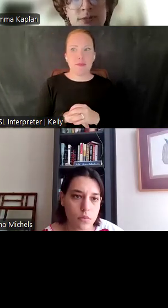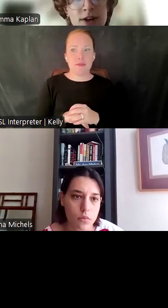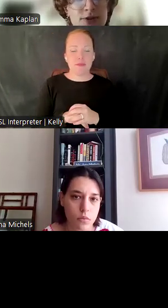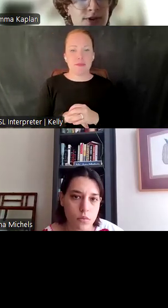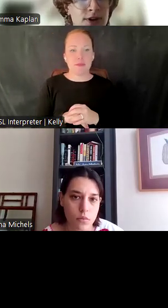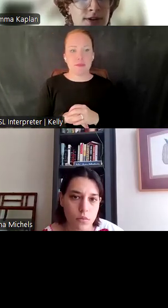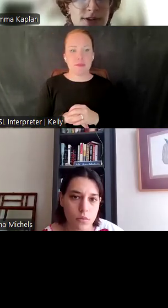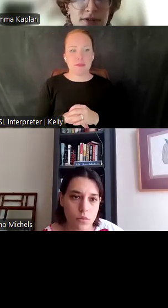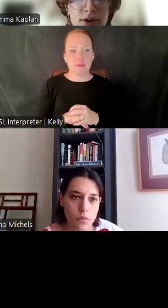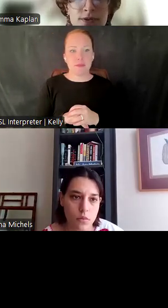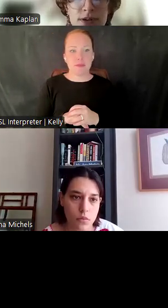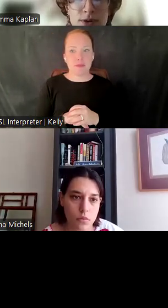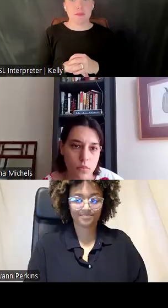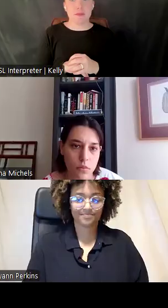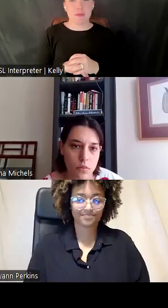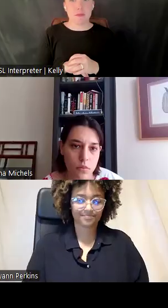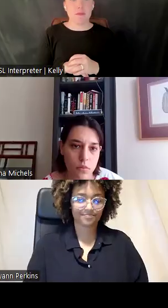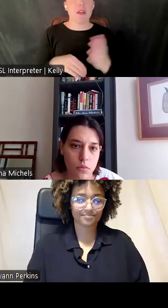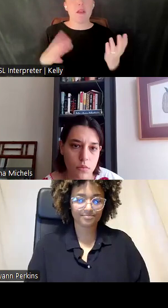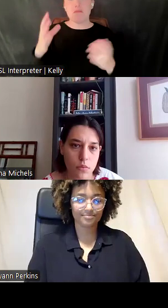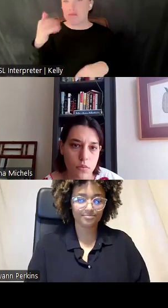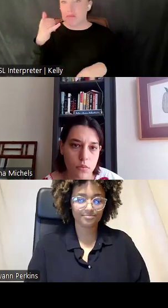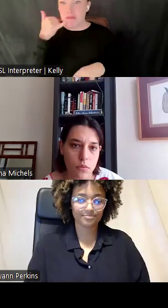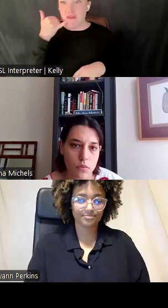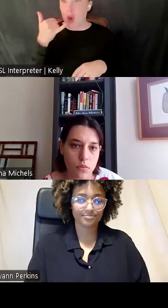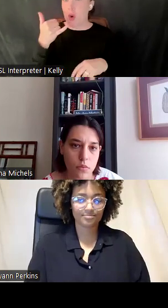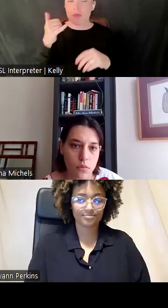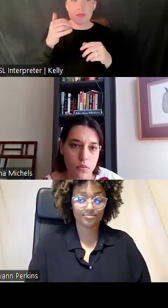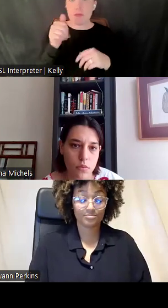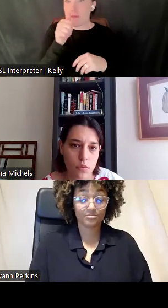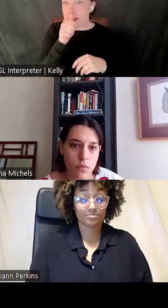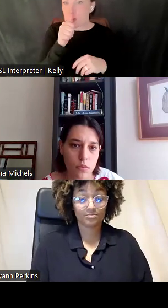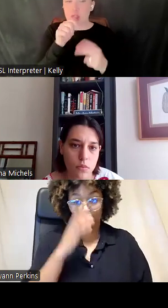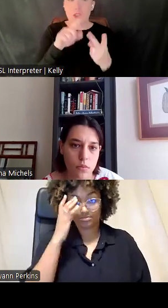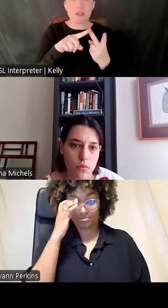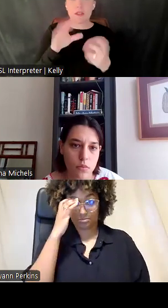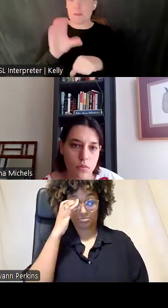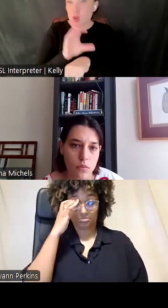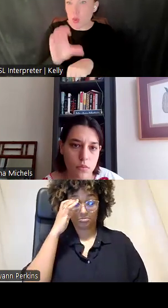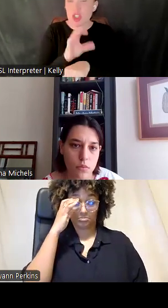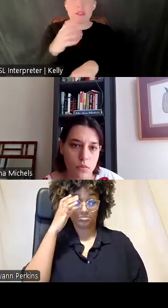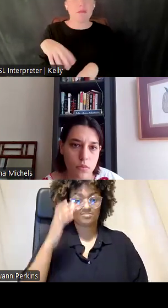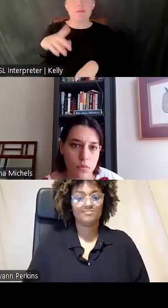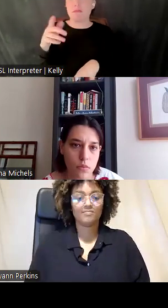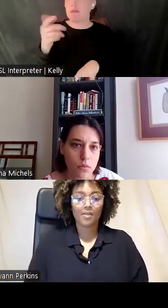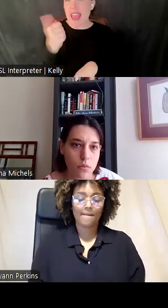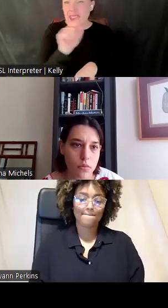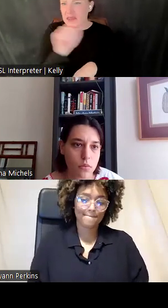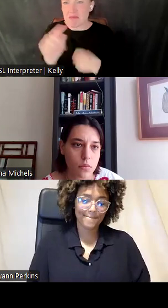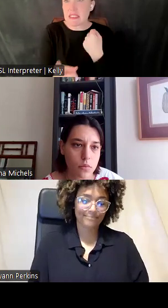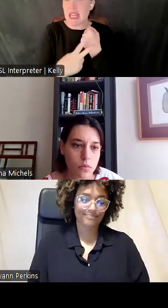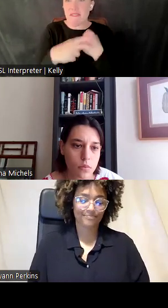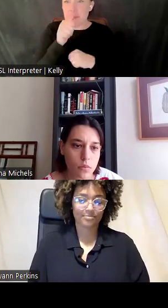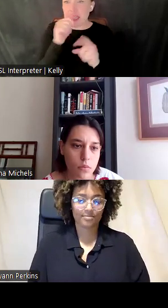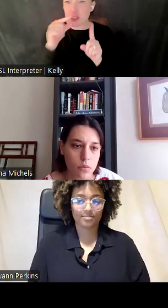Yeah, changing passwords on cell phones, computers, just everywhere that it might exist, anywhere that it might be saved, and making sure